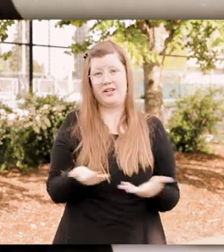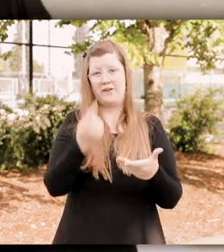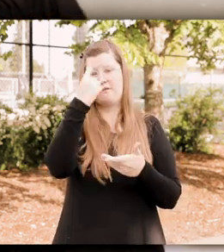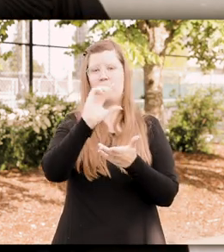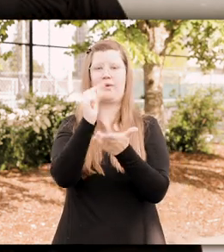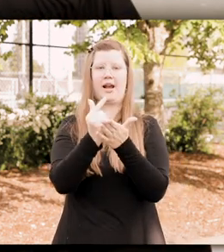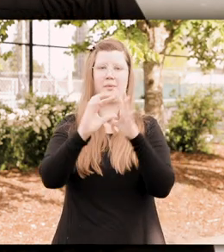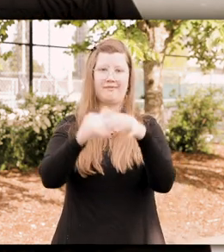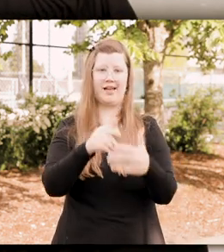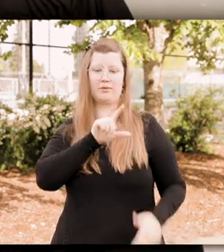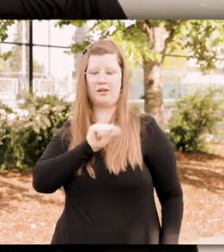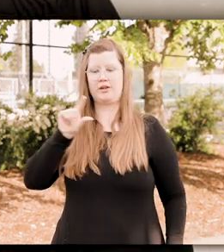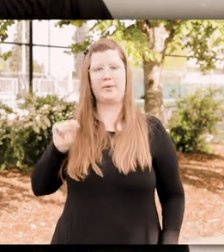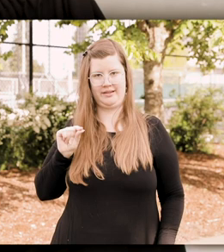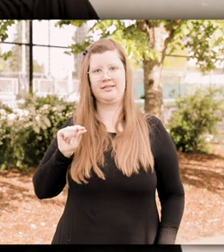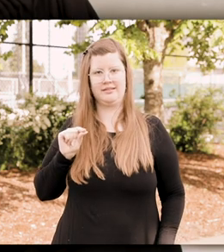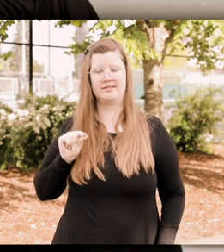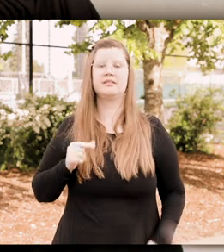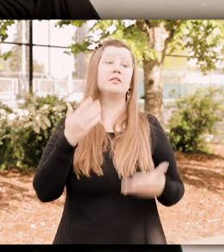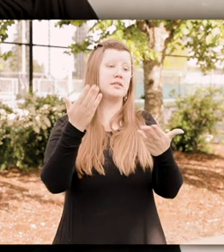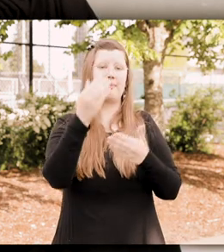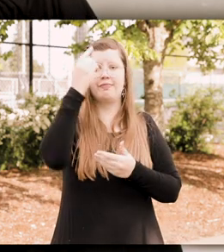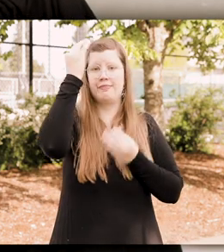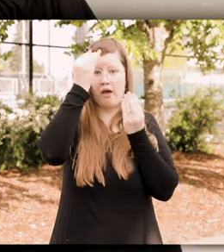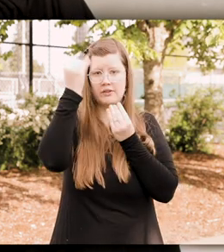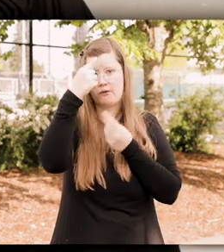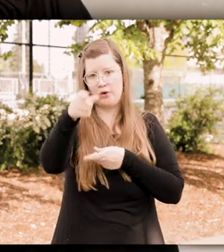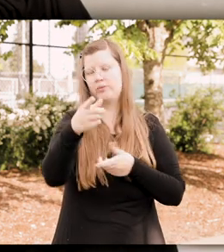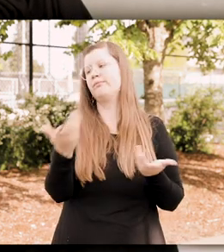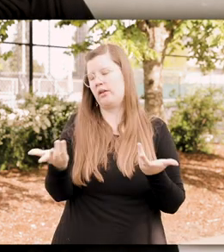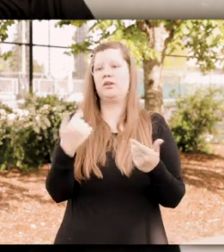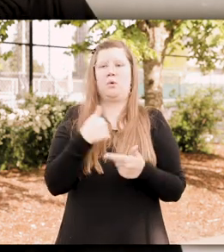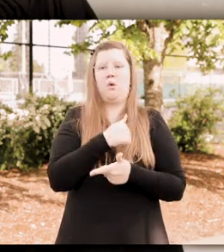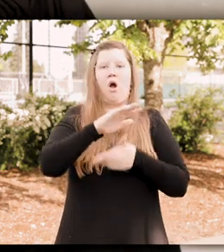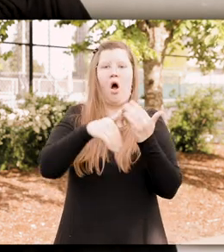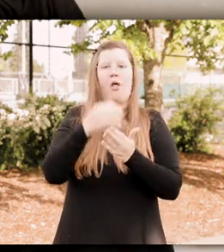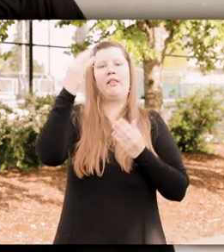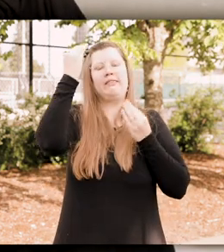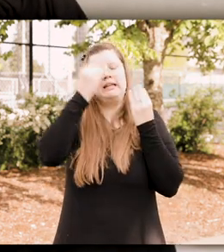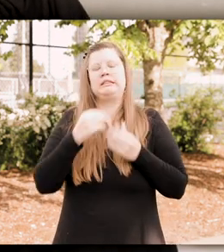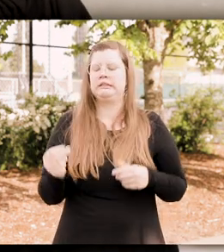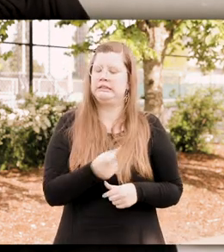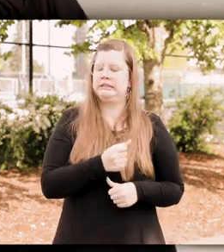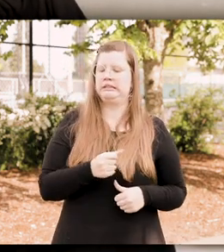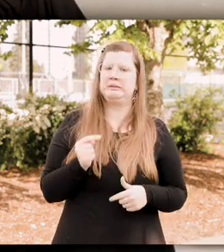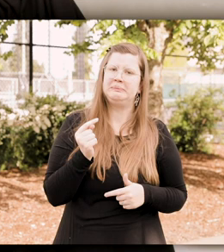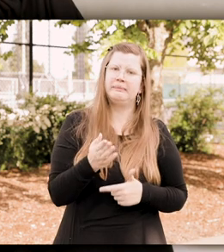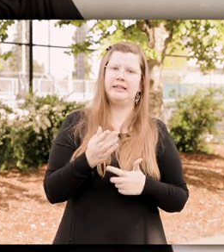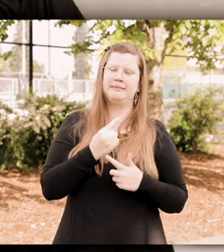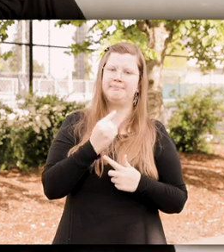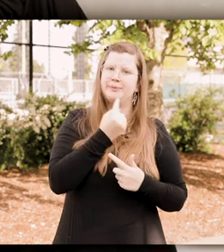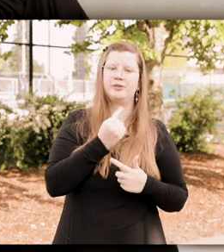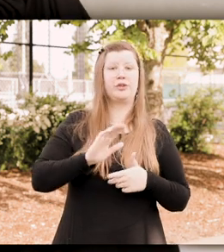class. Look, we're all thinking, what a shame that your senior year came to such an abrupt